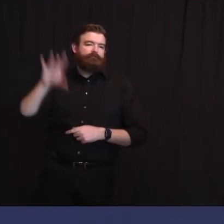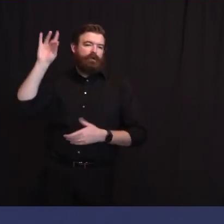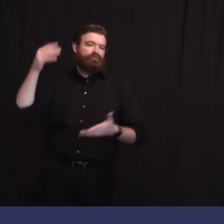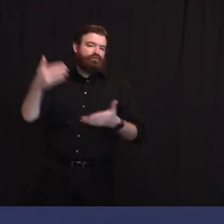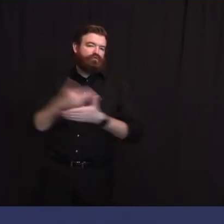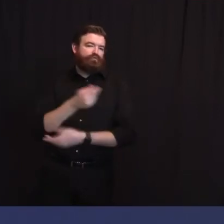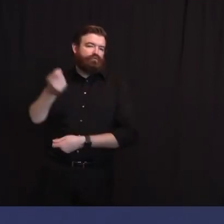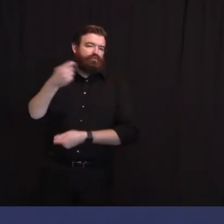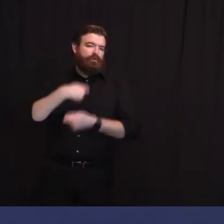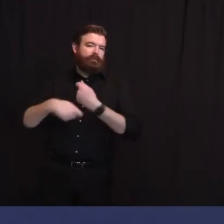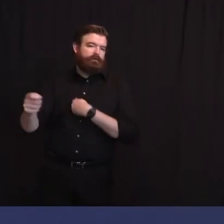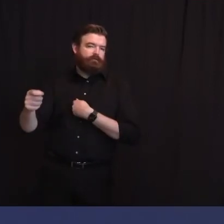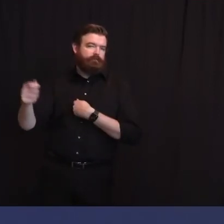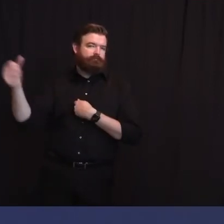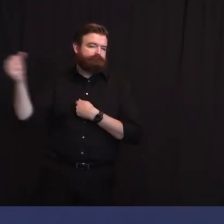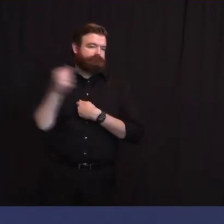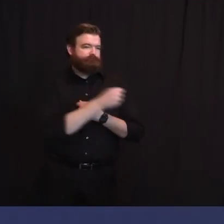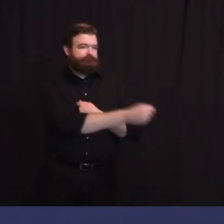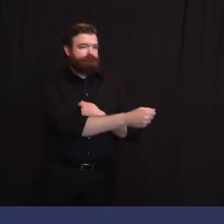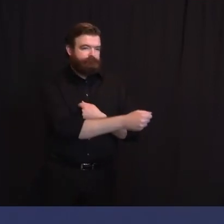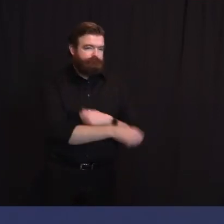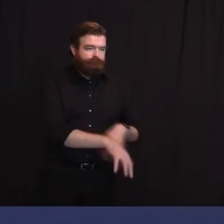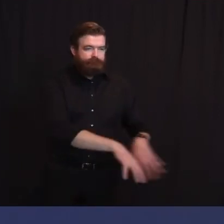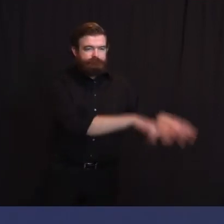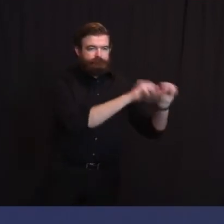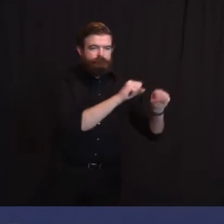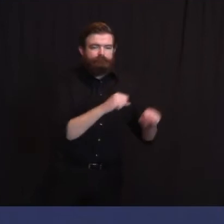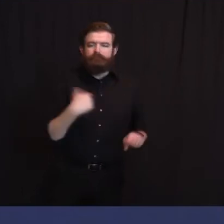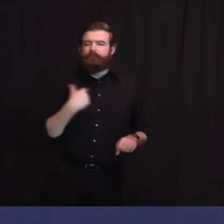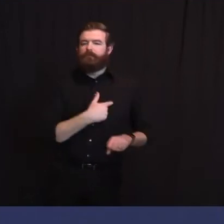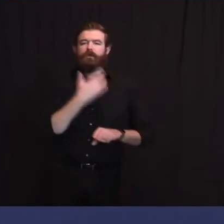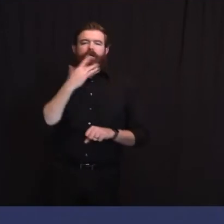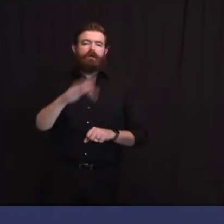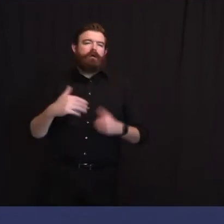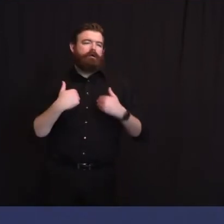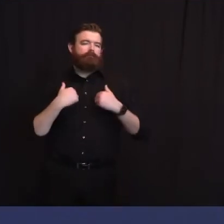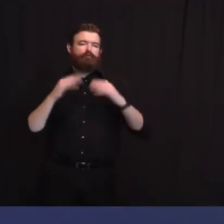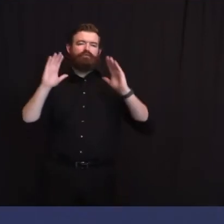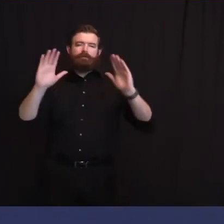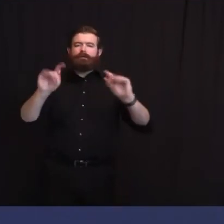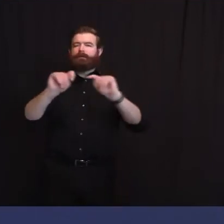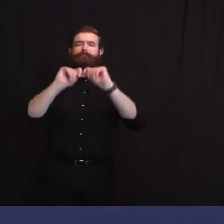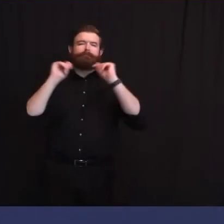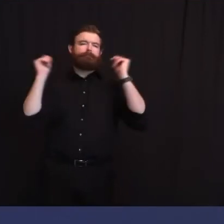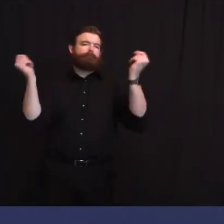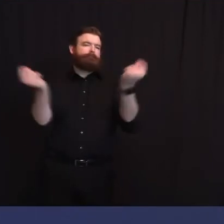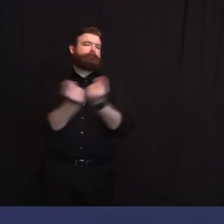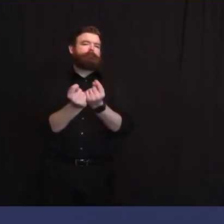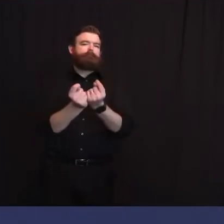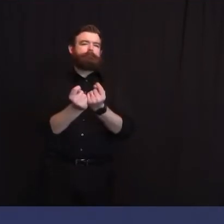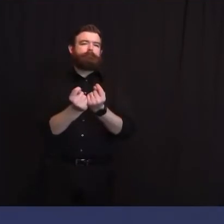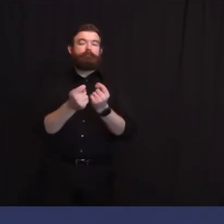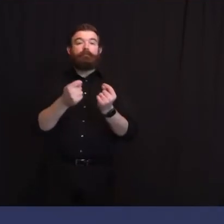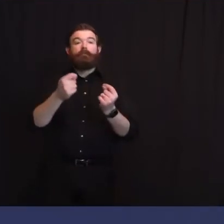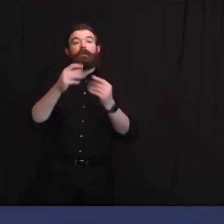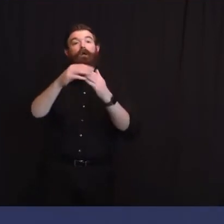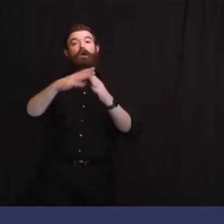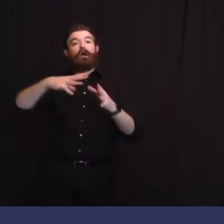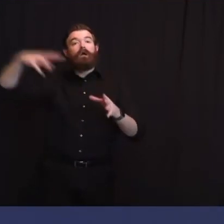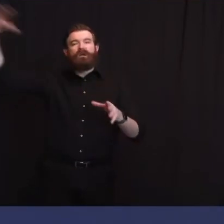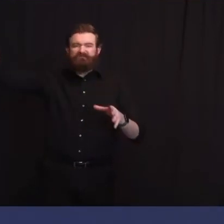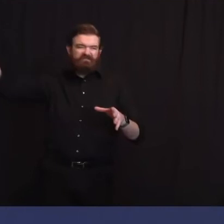we've been blessed with a great team. And those teammates, for the time being at least, will step up. And it's